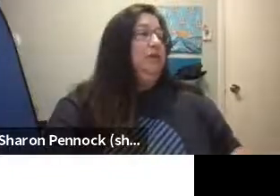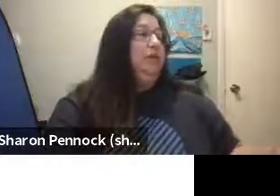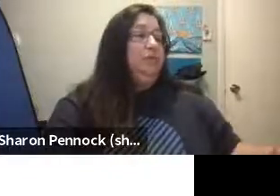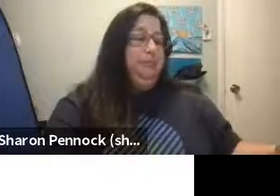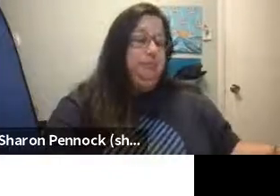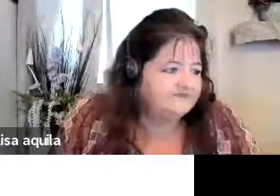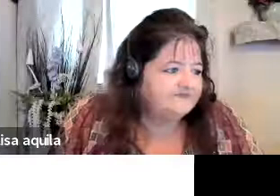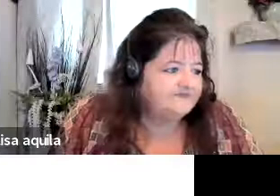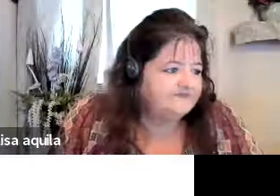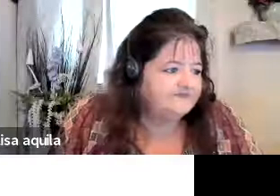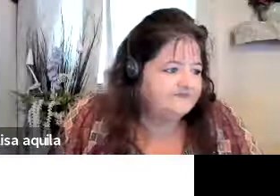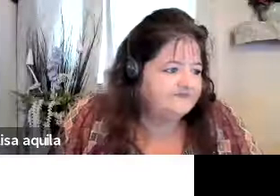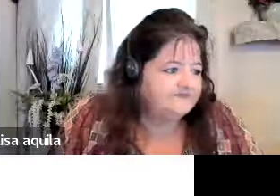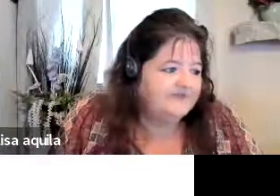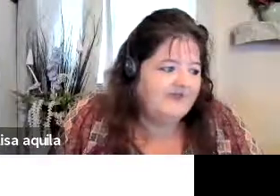all in the future.